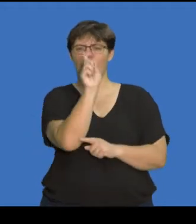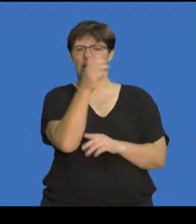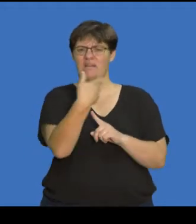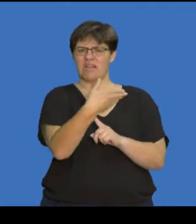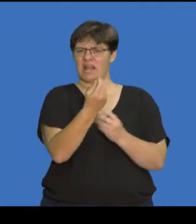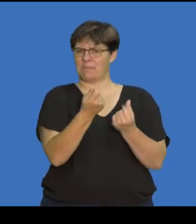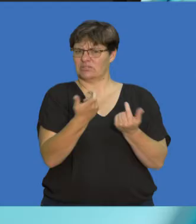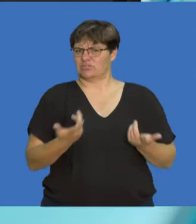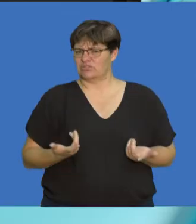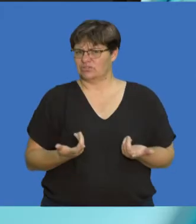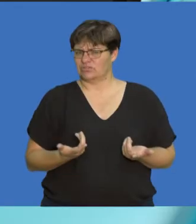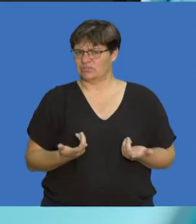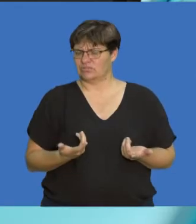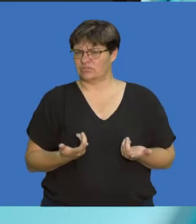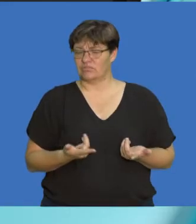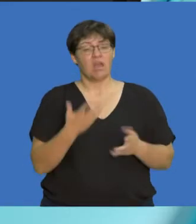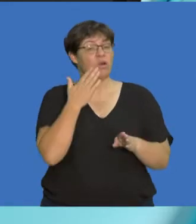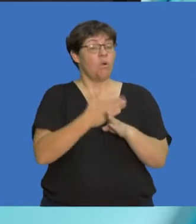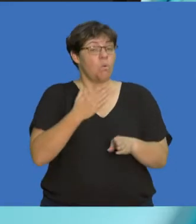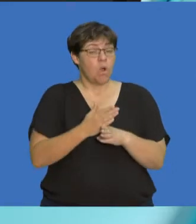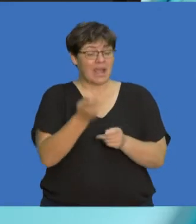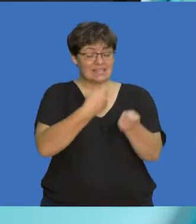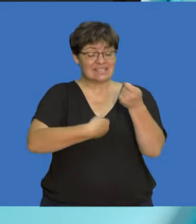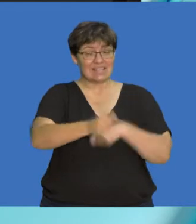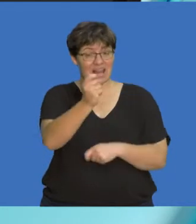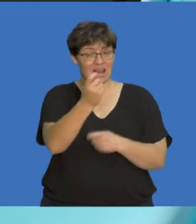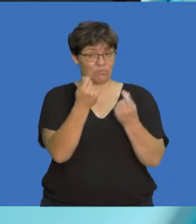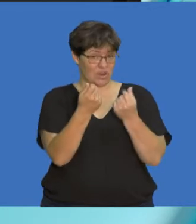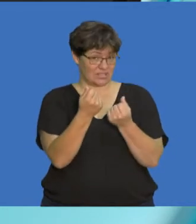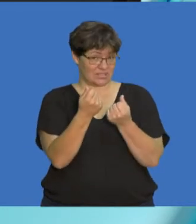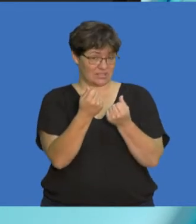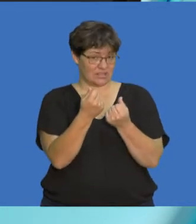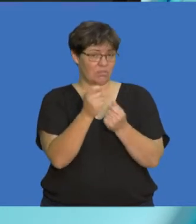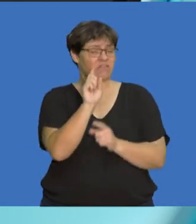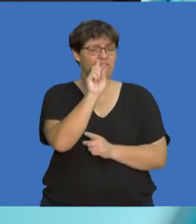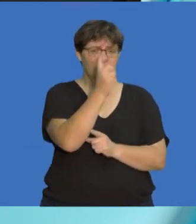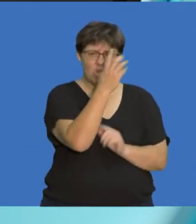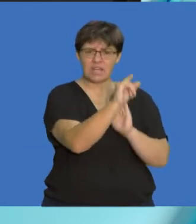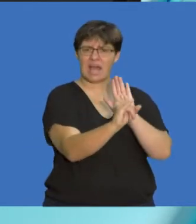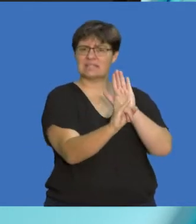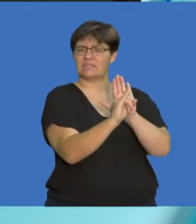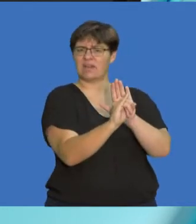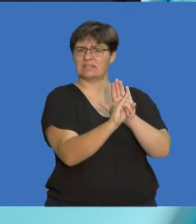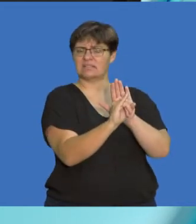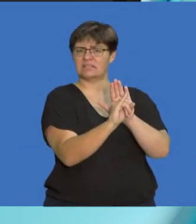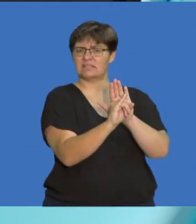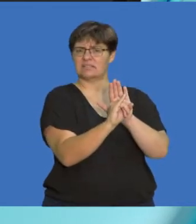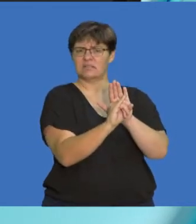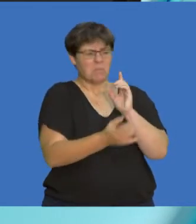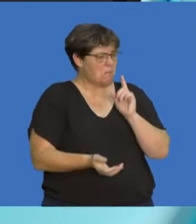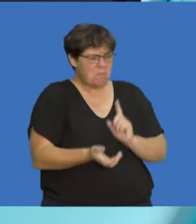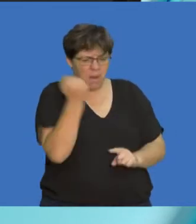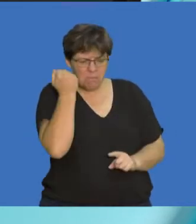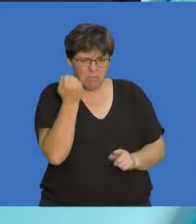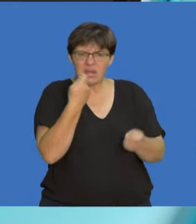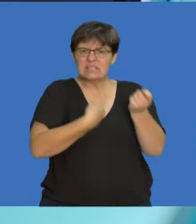flag. Now clearly, if you're working with the selling price, you need to identify where are you going to